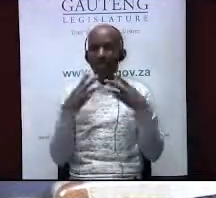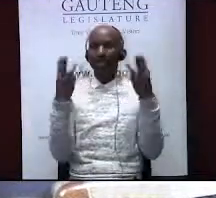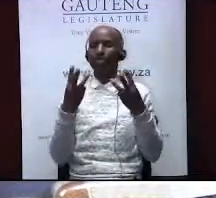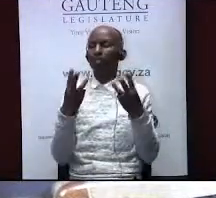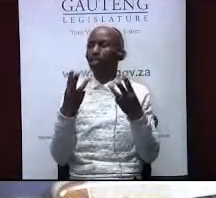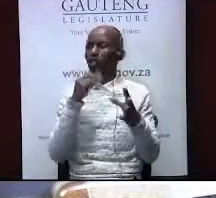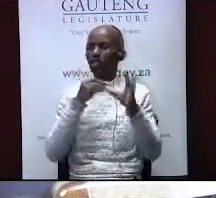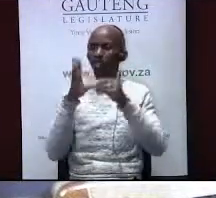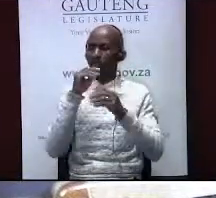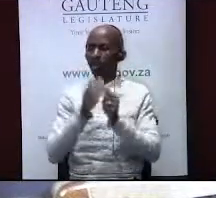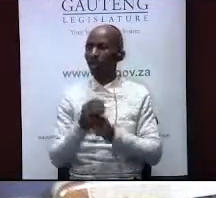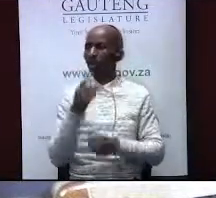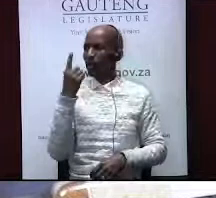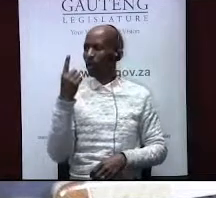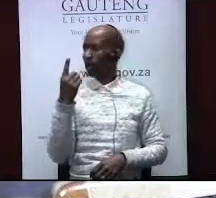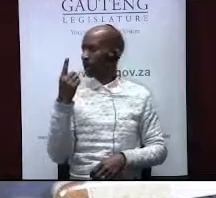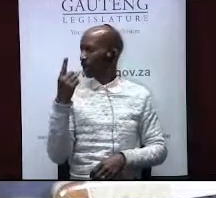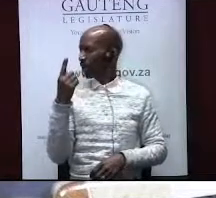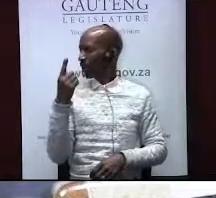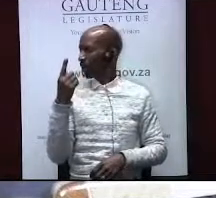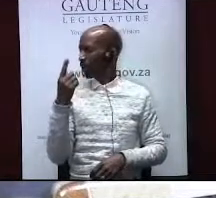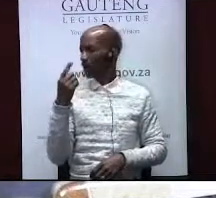Hubua?